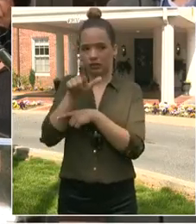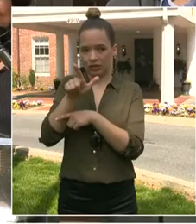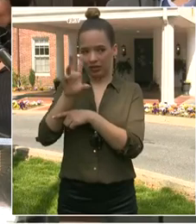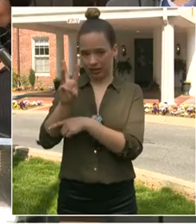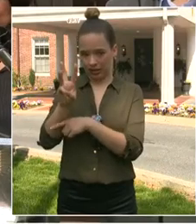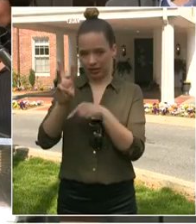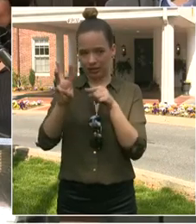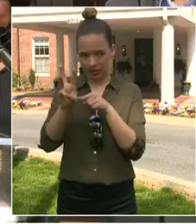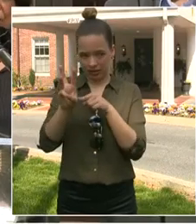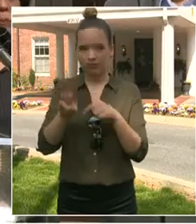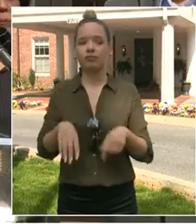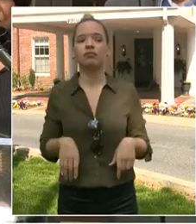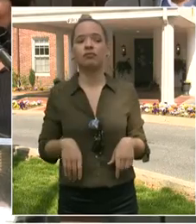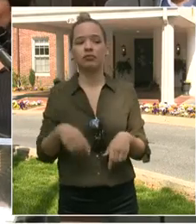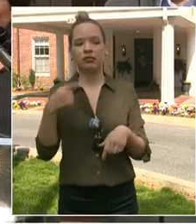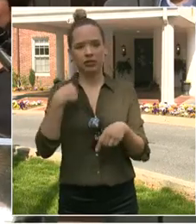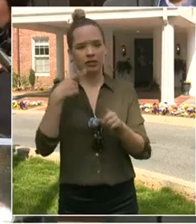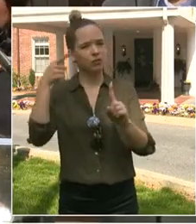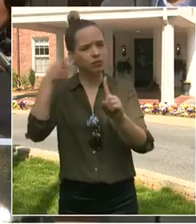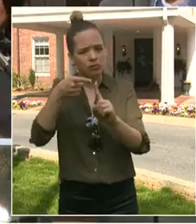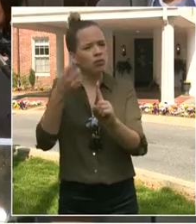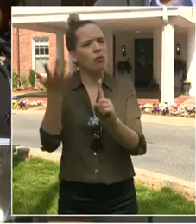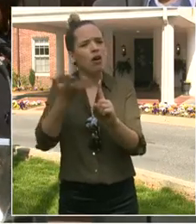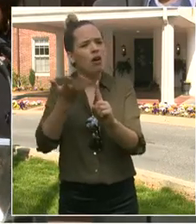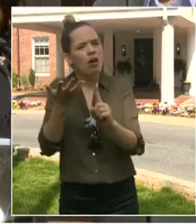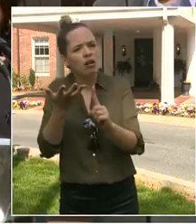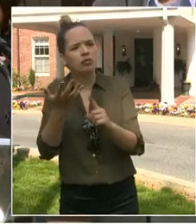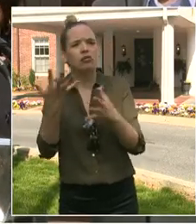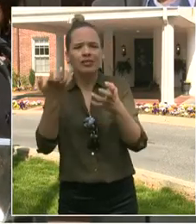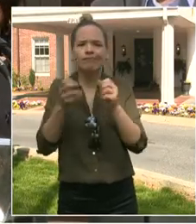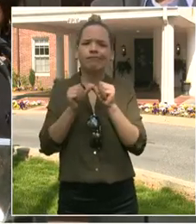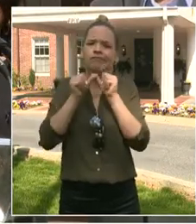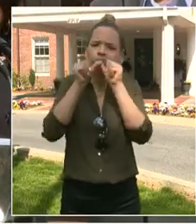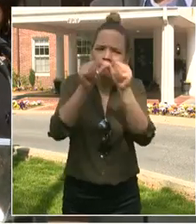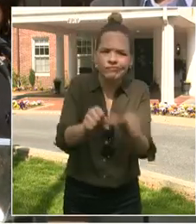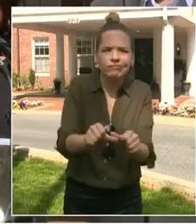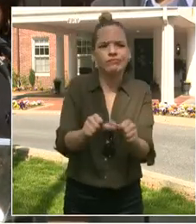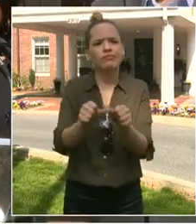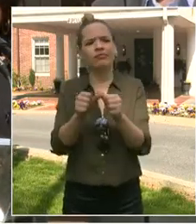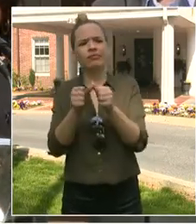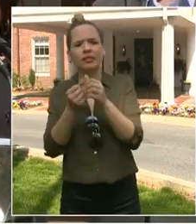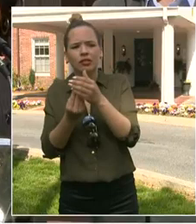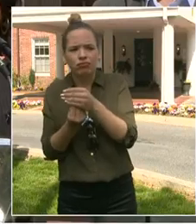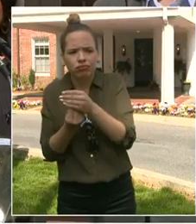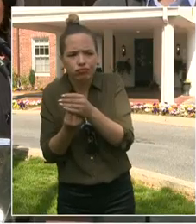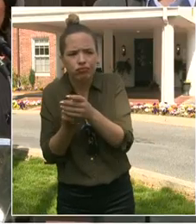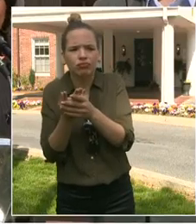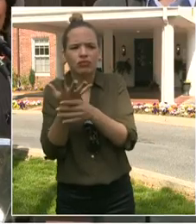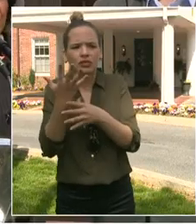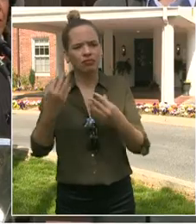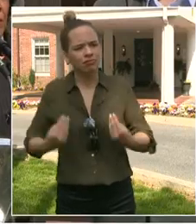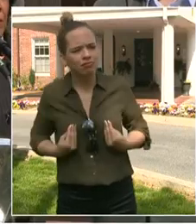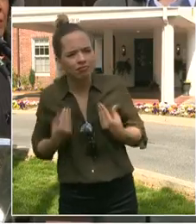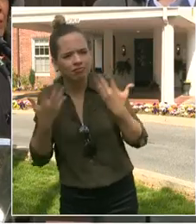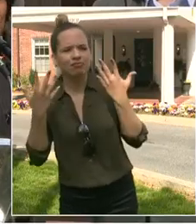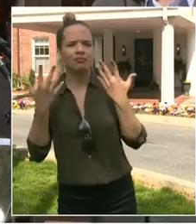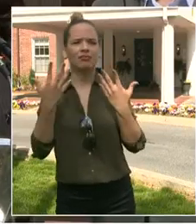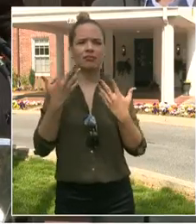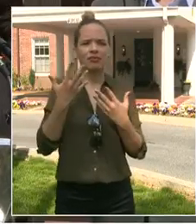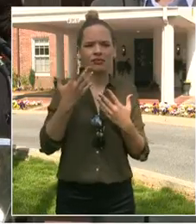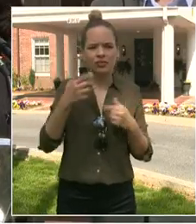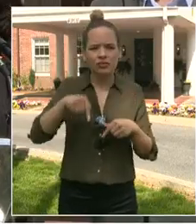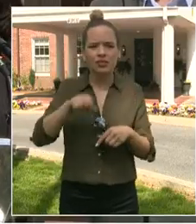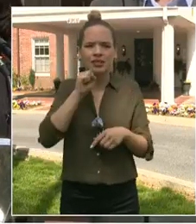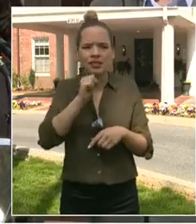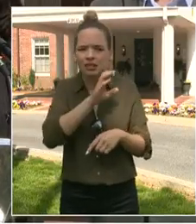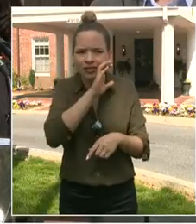supportive community that inspires and engages our seniors. You know, the past few years have certainly been challenging for